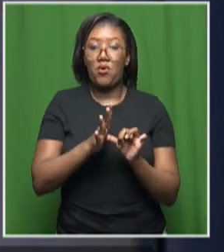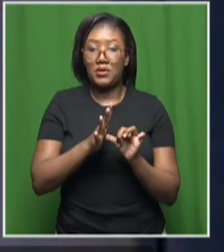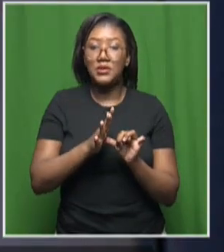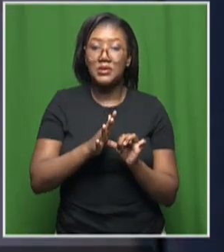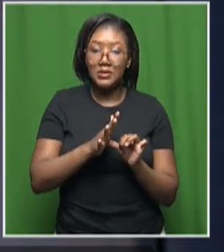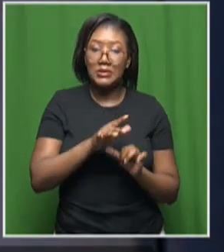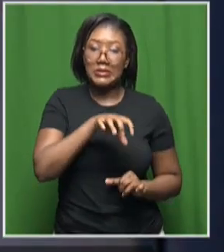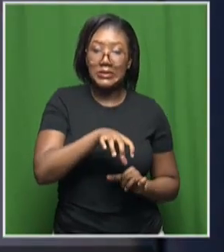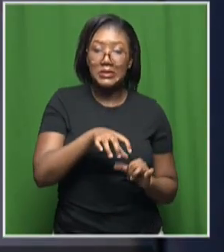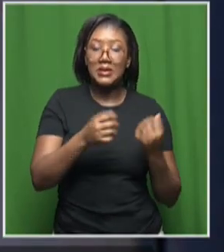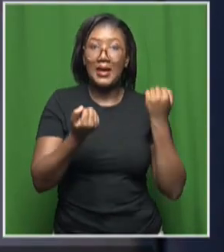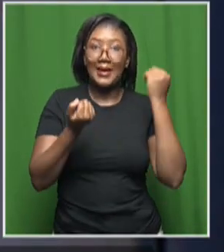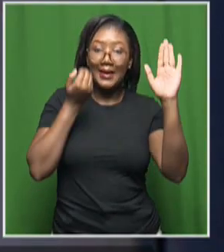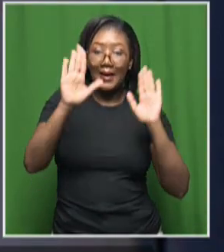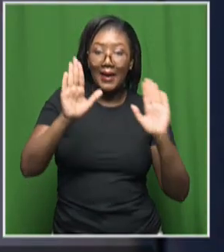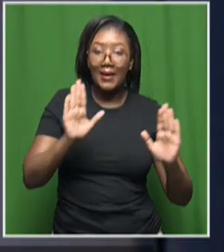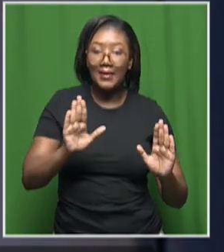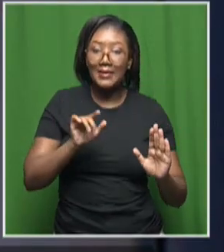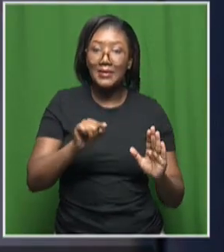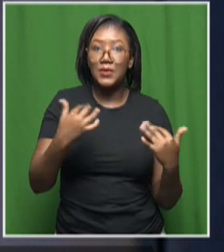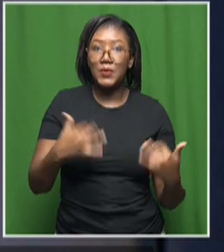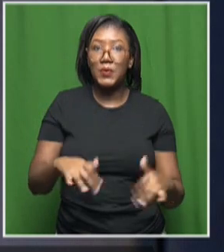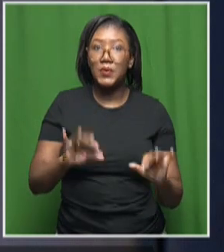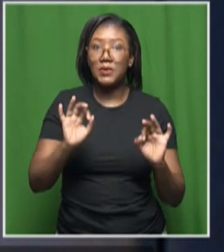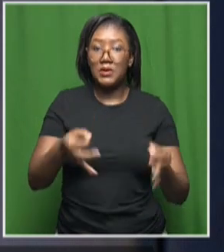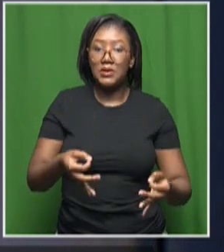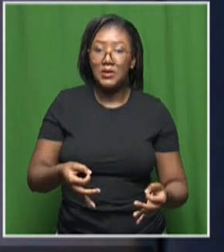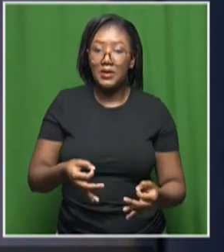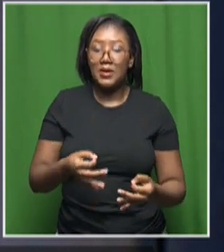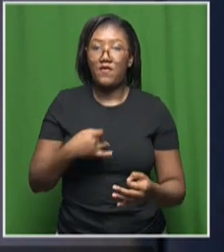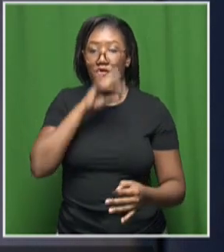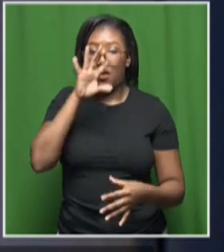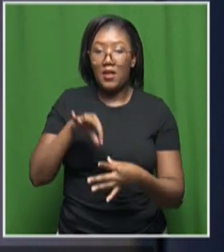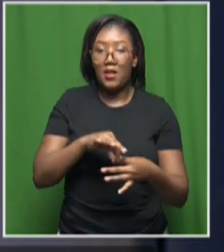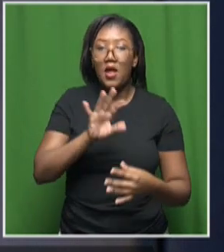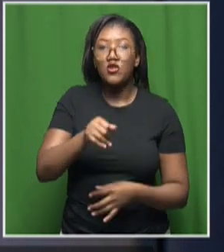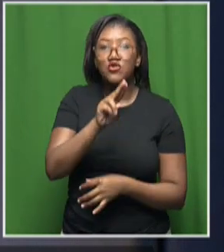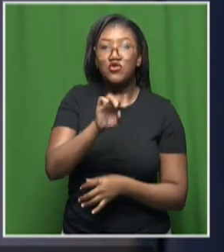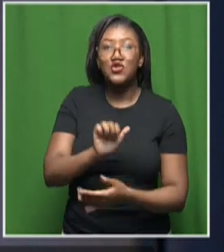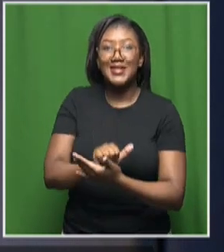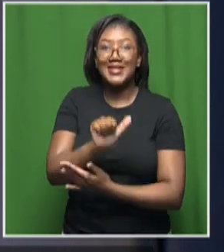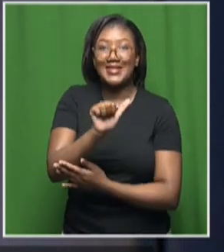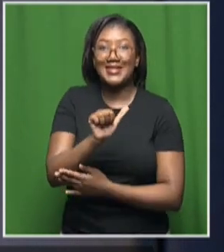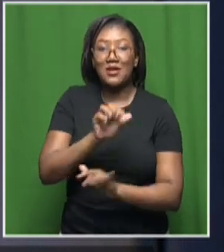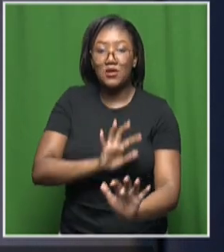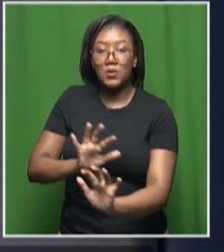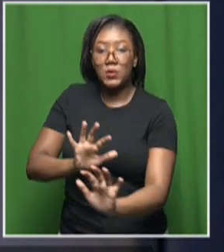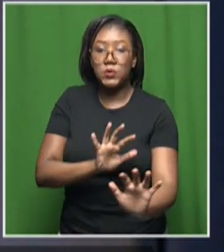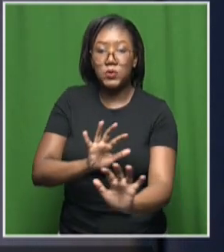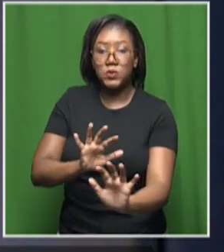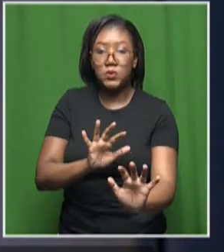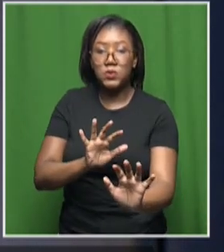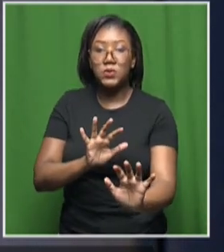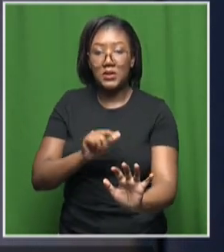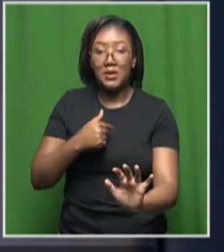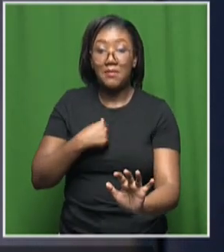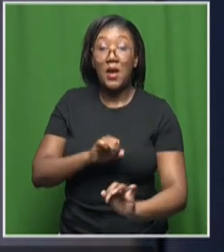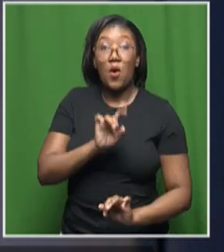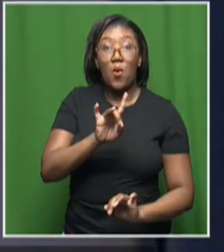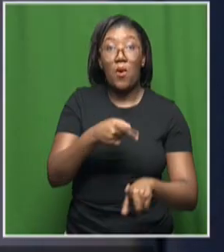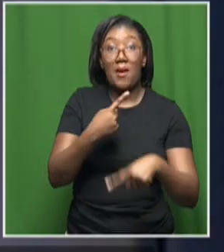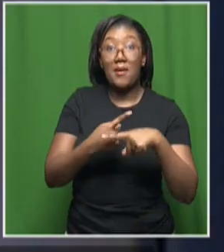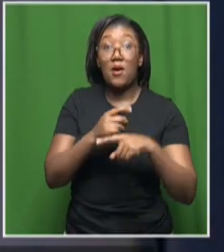of the gallery itself, you know, as it relates to the June 16 riots. And there's a story of 1+8